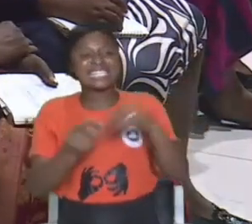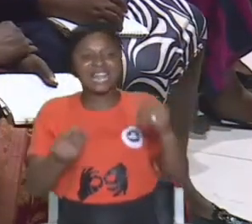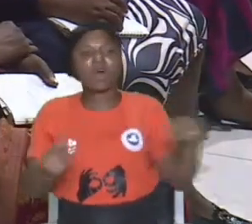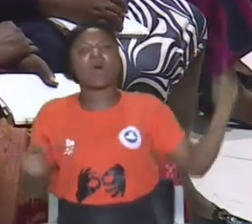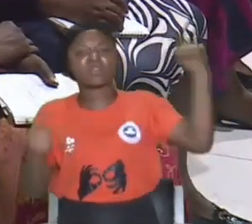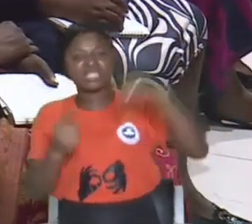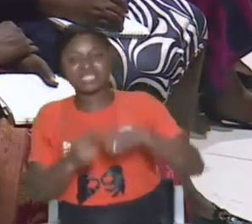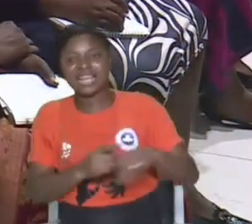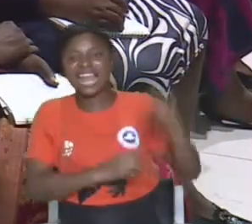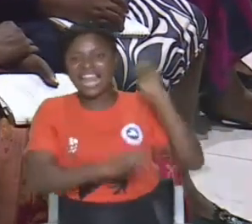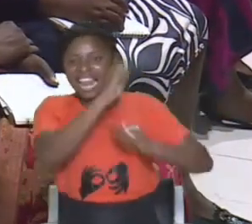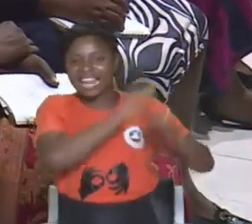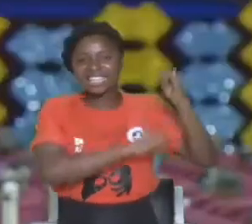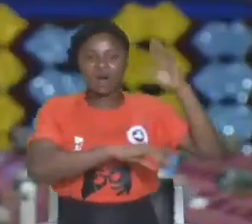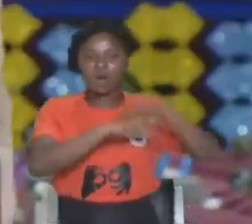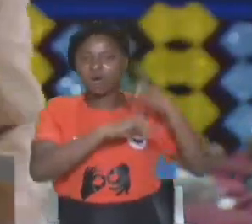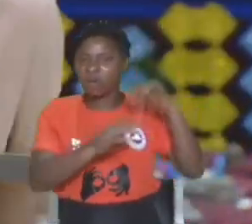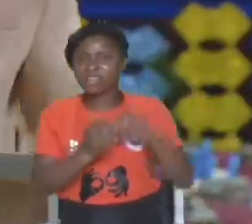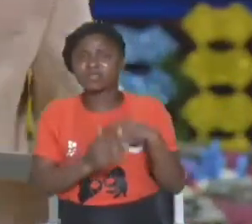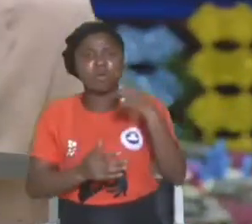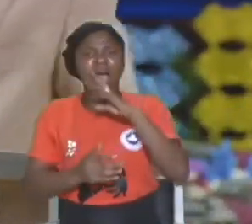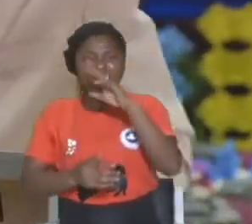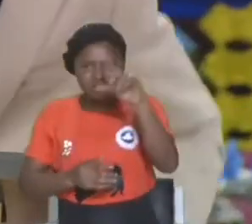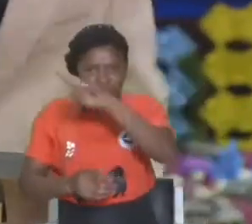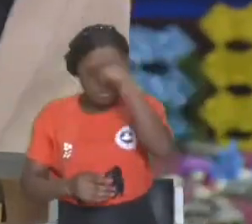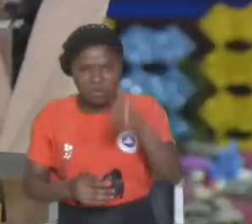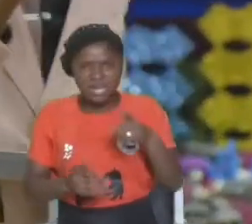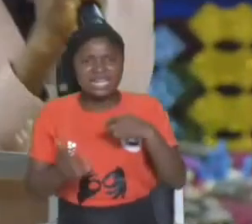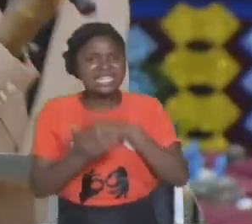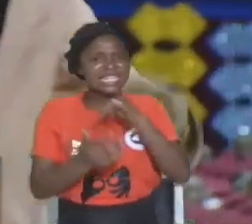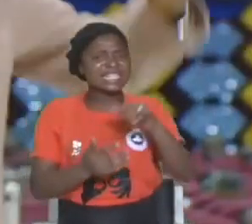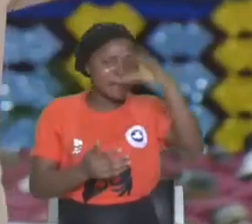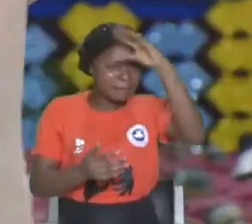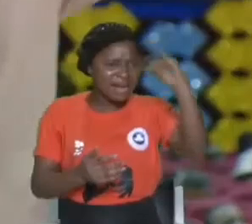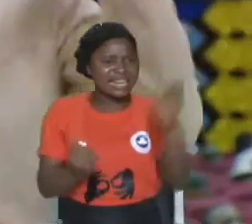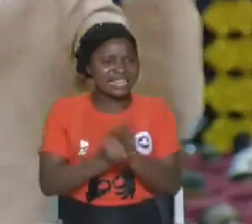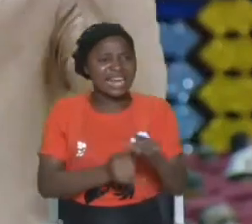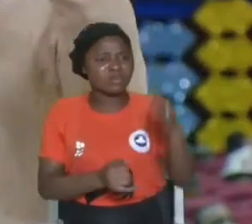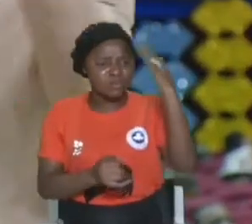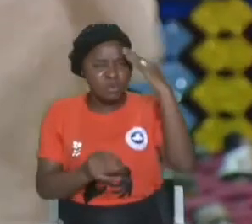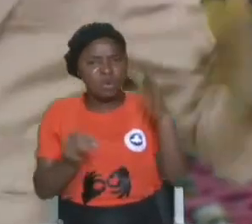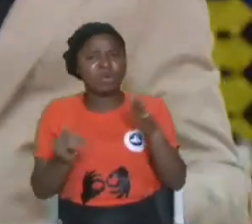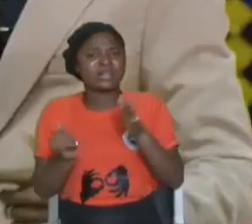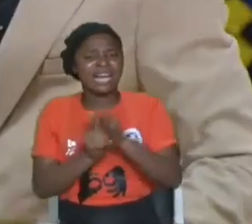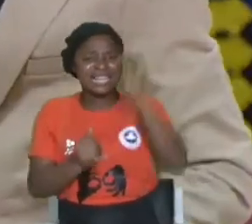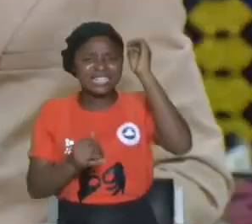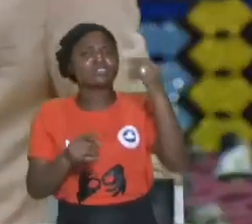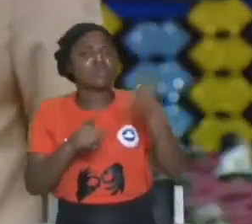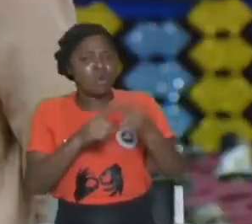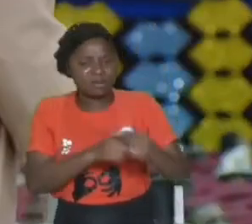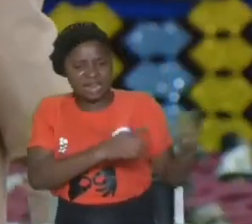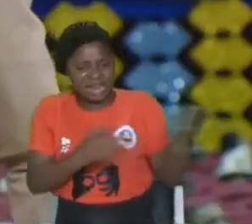calls for it. Who are you? This is a man that knows that his words carry fire.